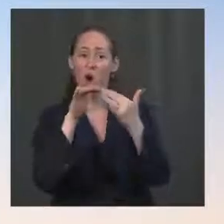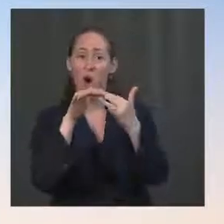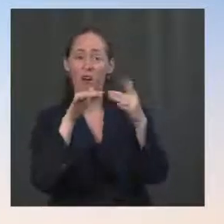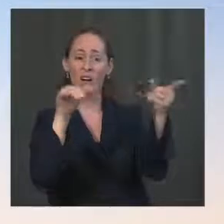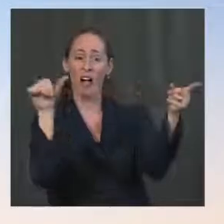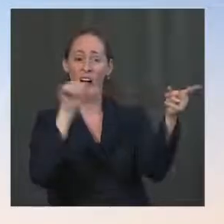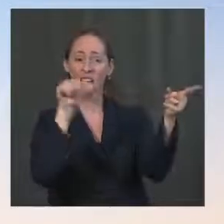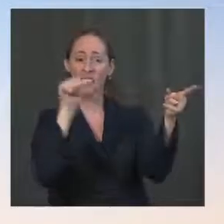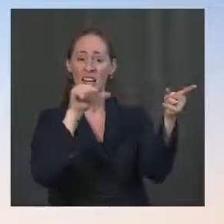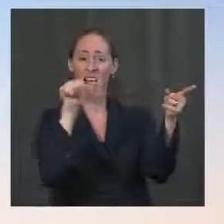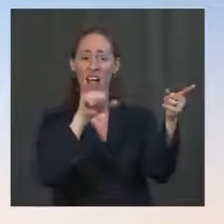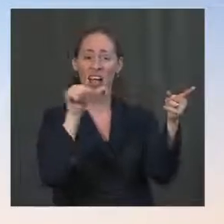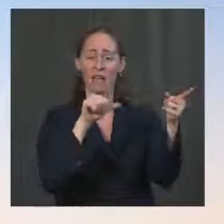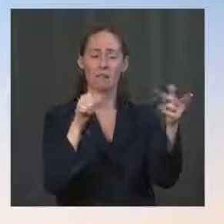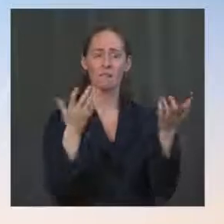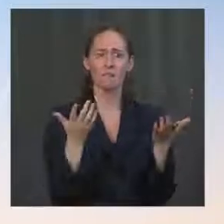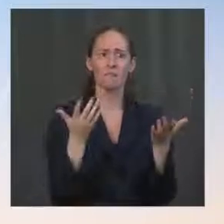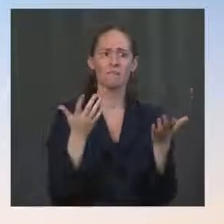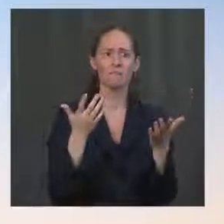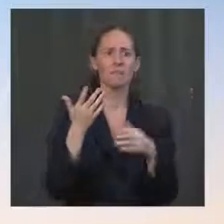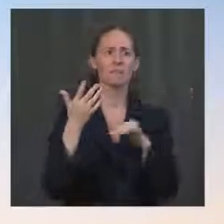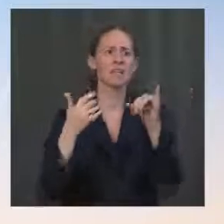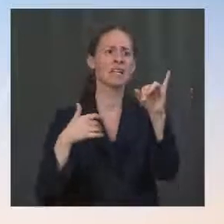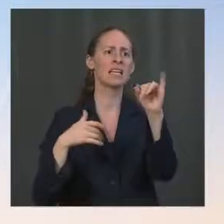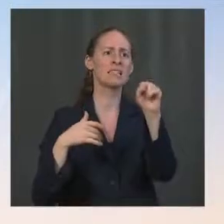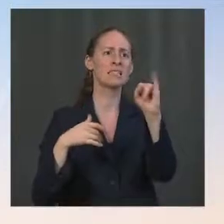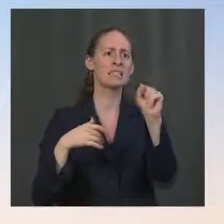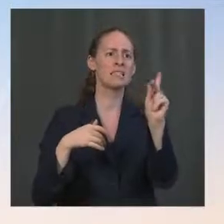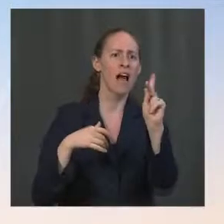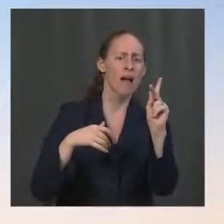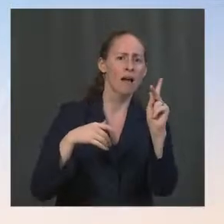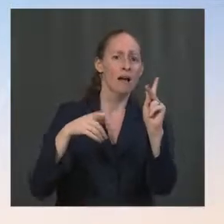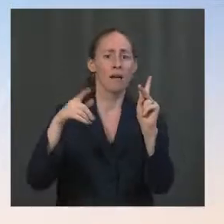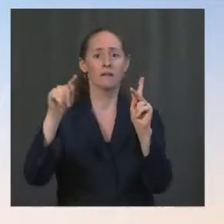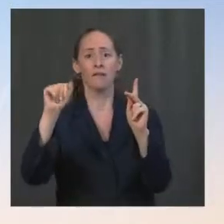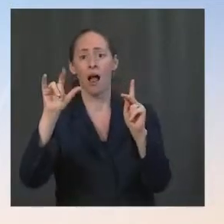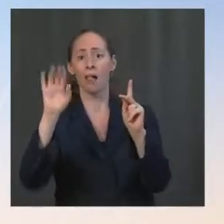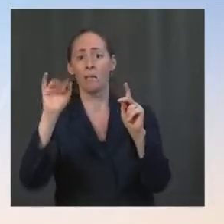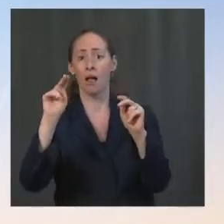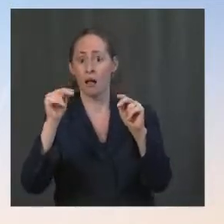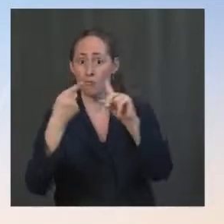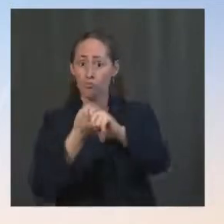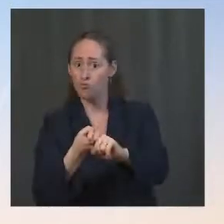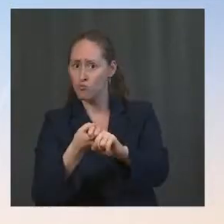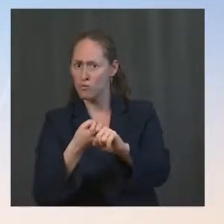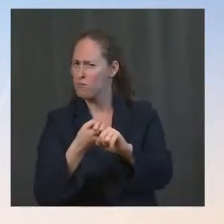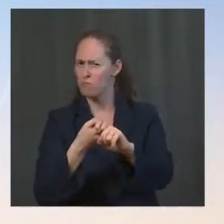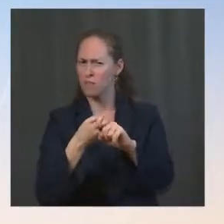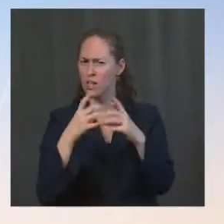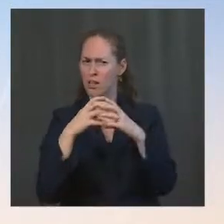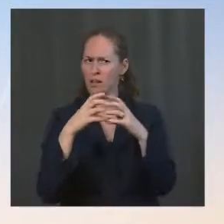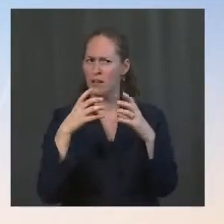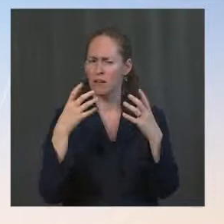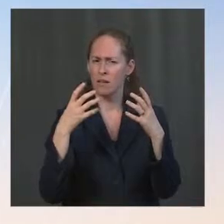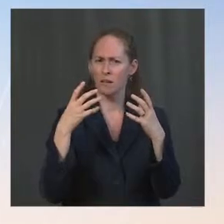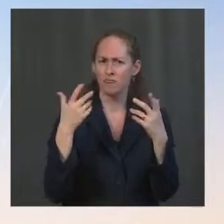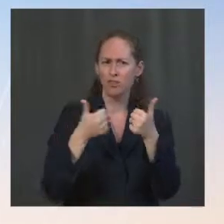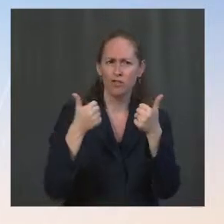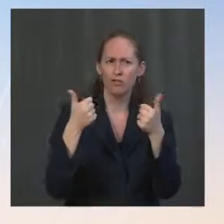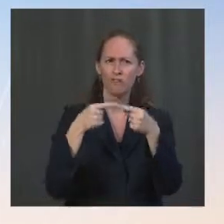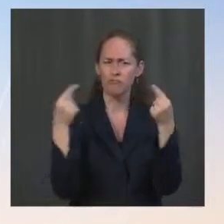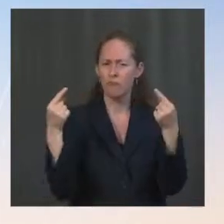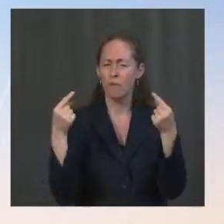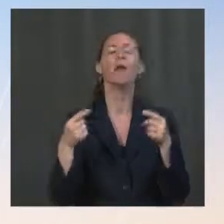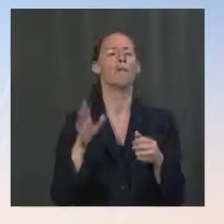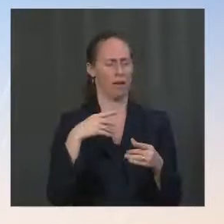and ISIS, they are friends or they are enemy? I think there's clear historic evidence that they have been enemies in the past.